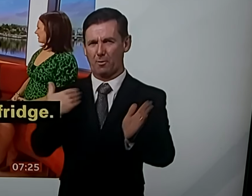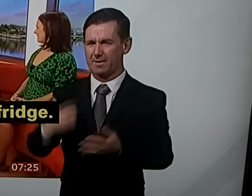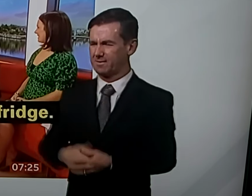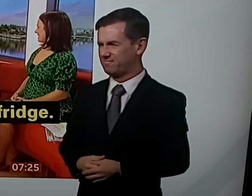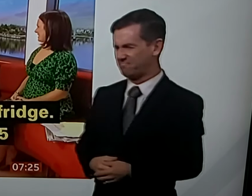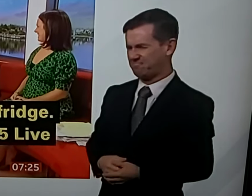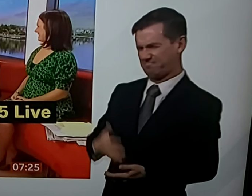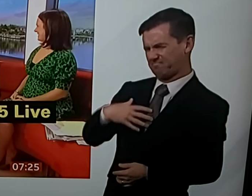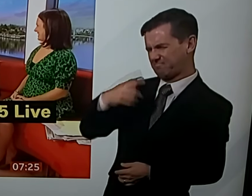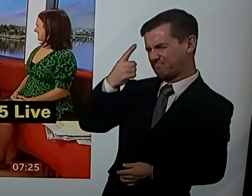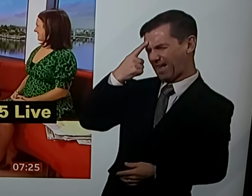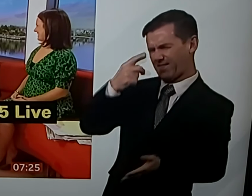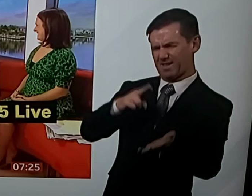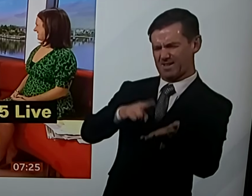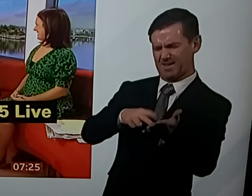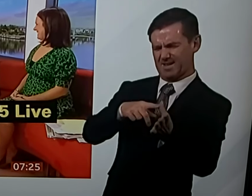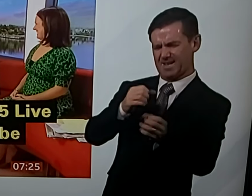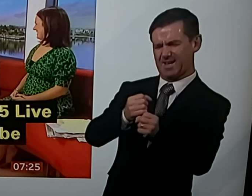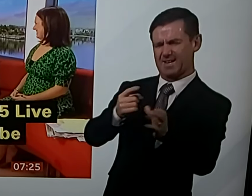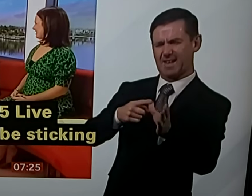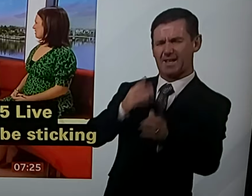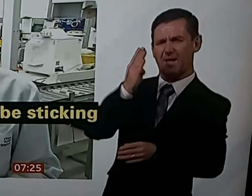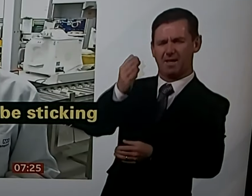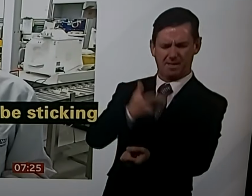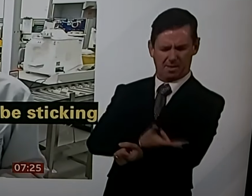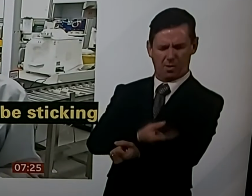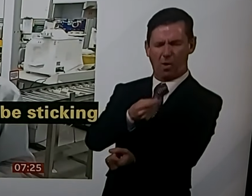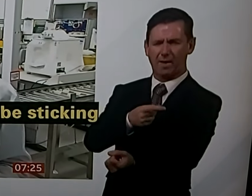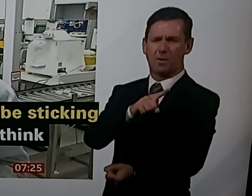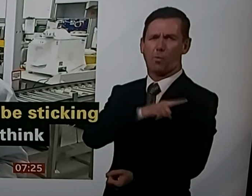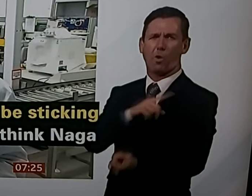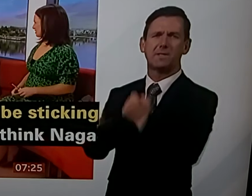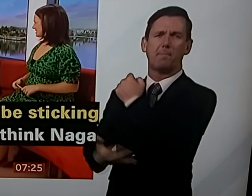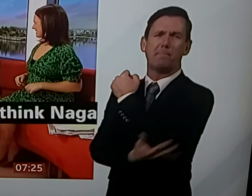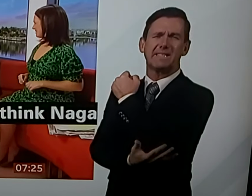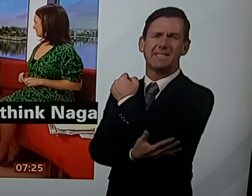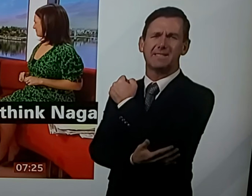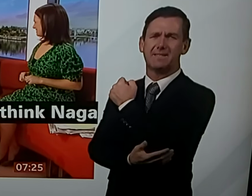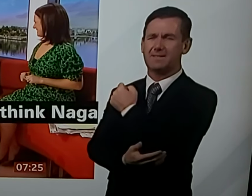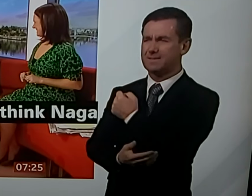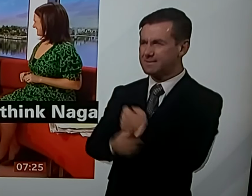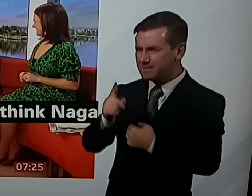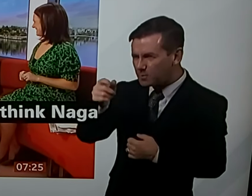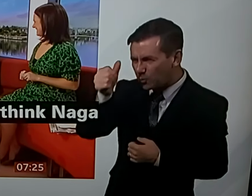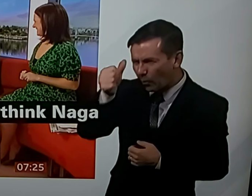I think that goes to the biscuit stage. Yeah, this year I'm going to do a lot of that.